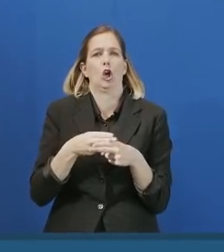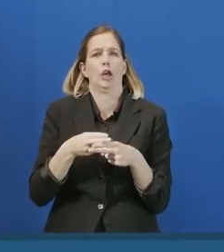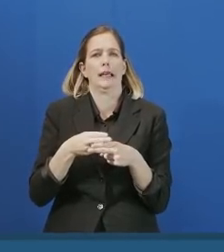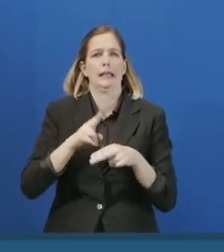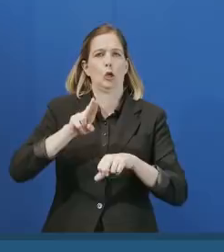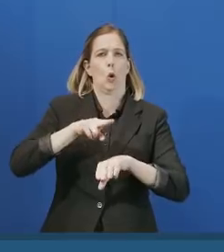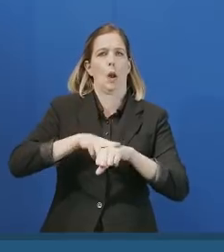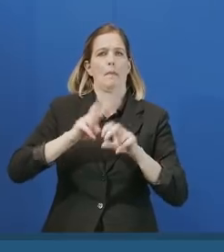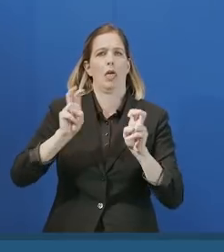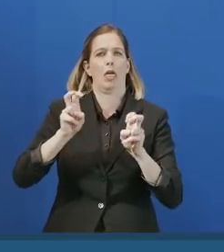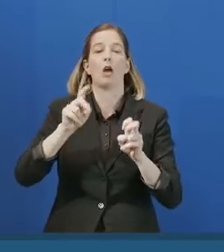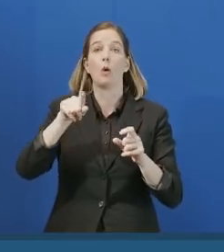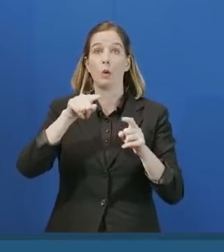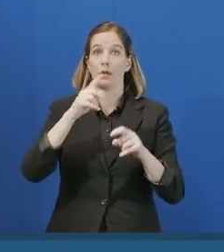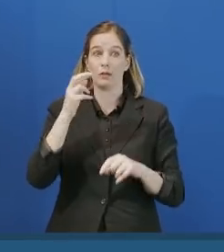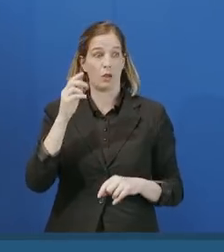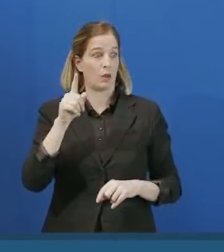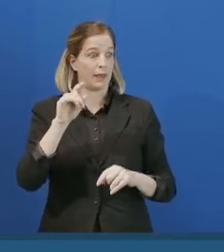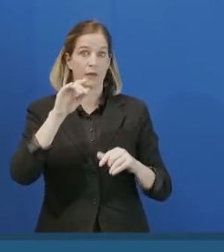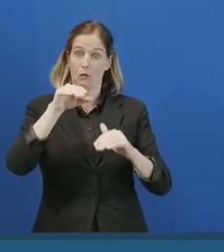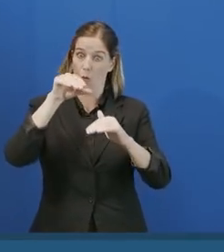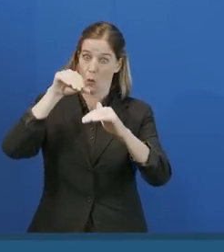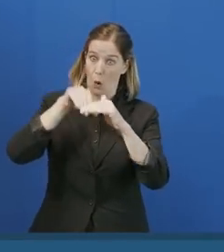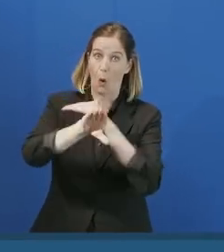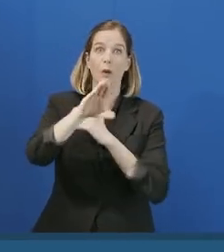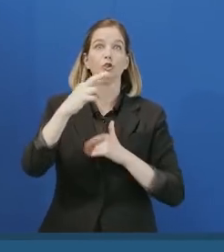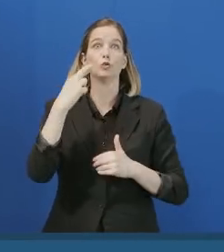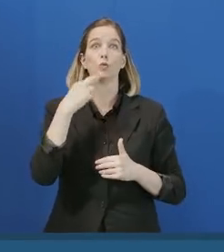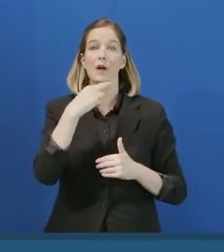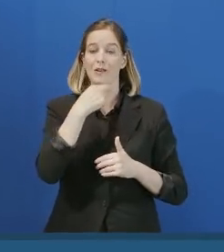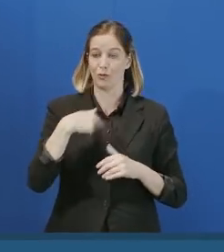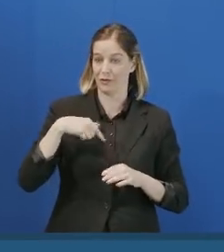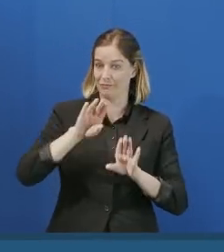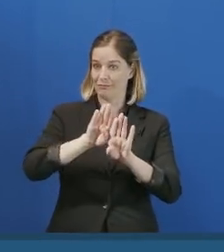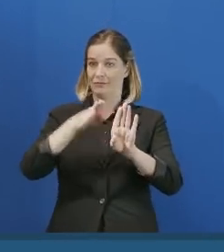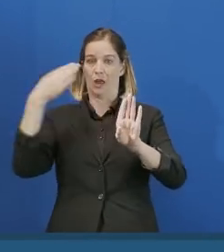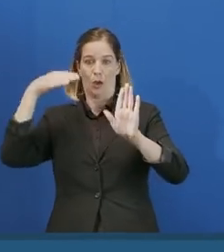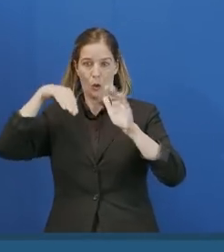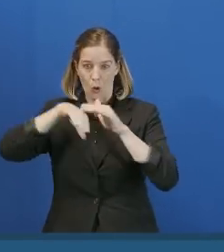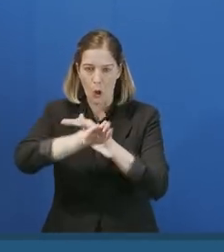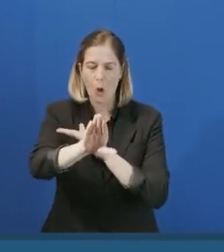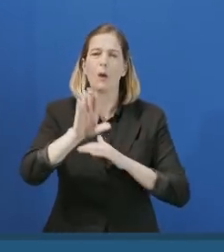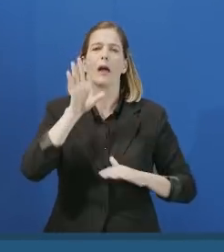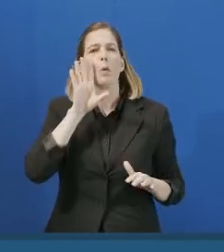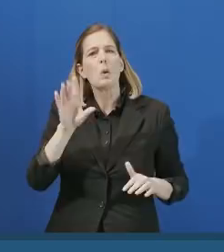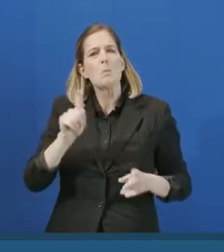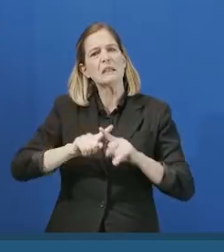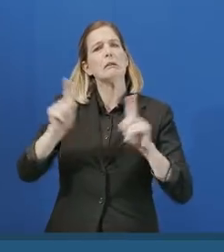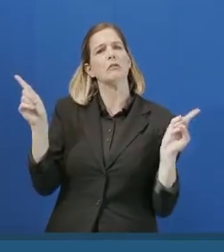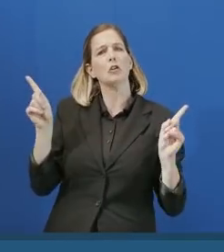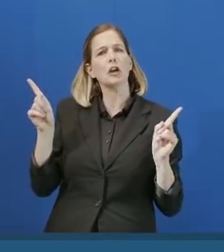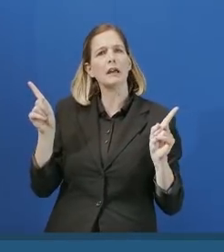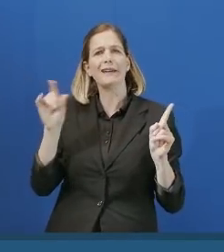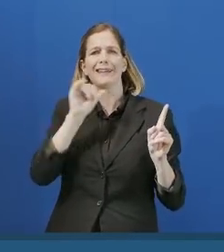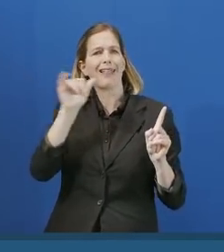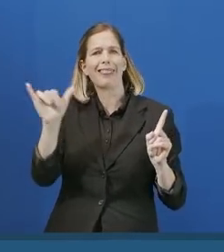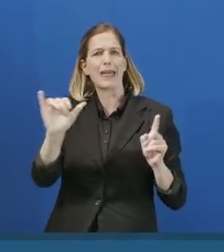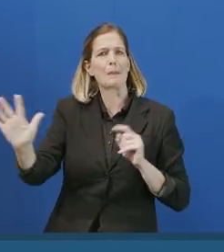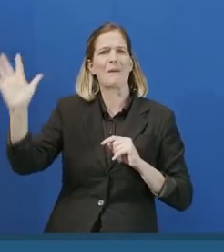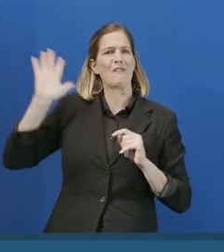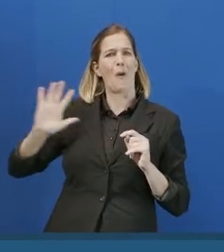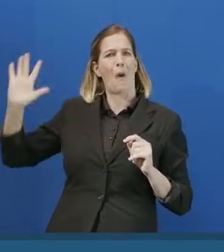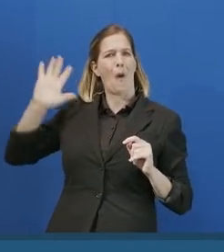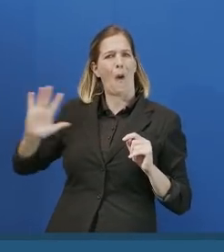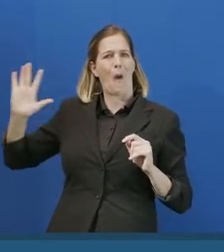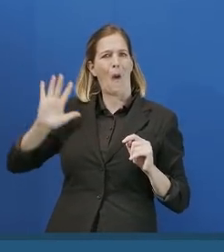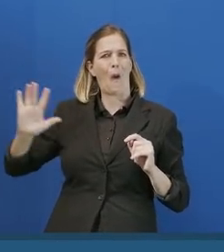dine-in, it will be a different experience. It'll be a temporary experience with food service